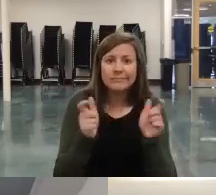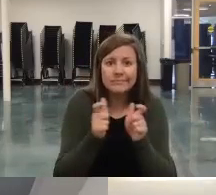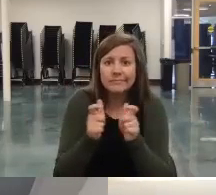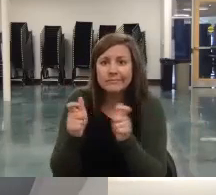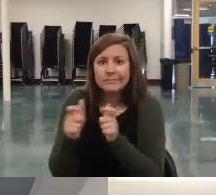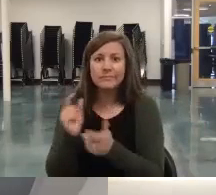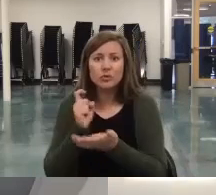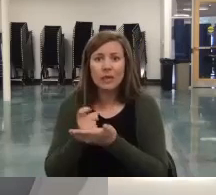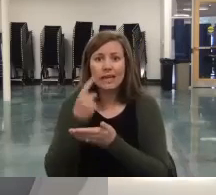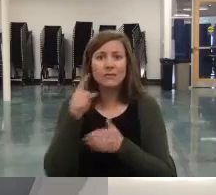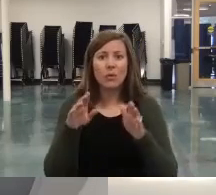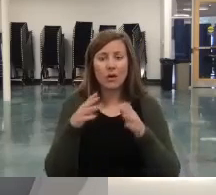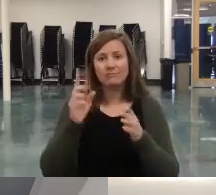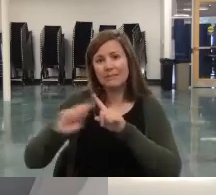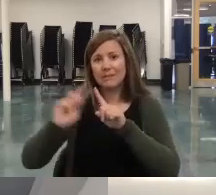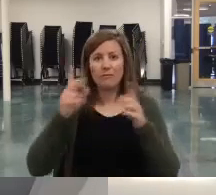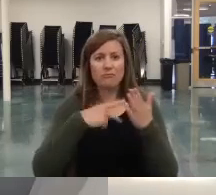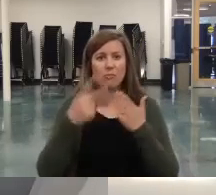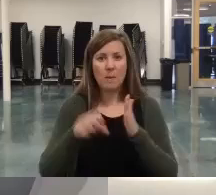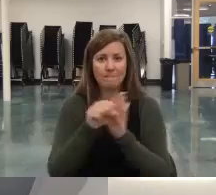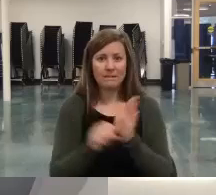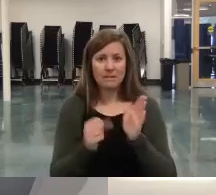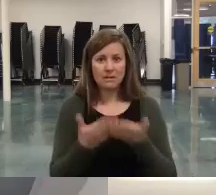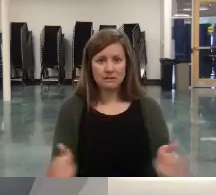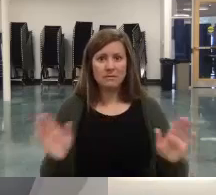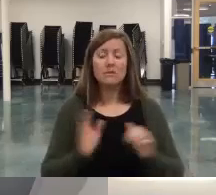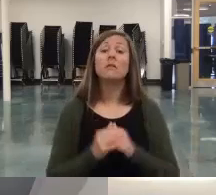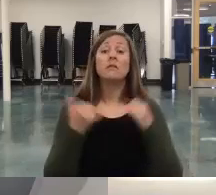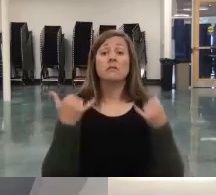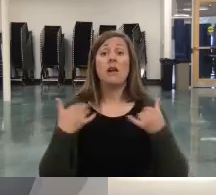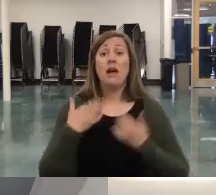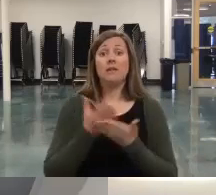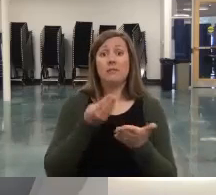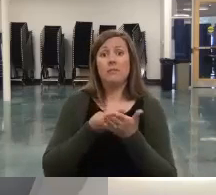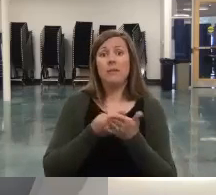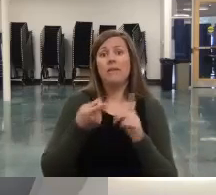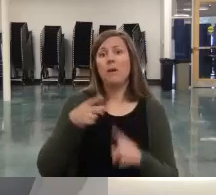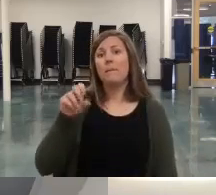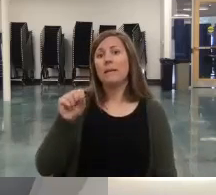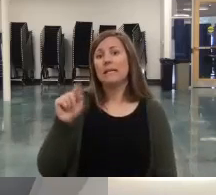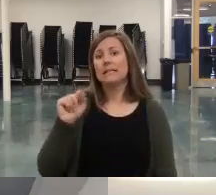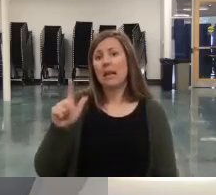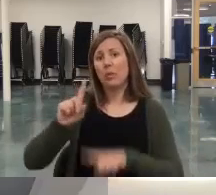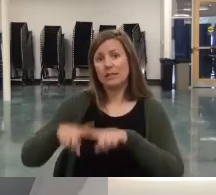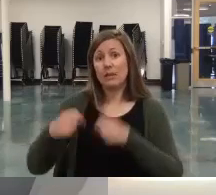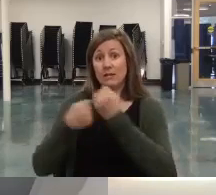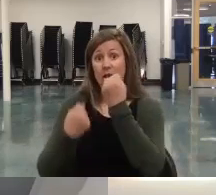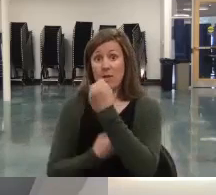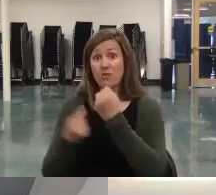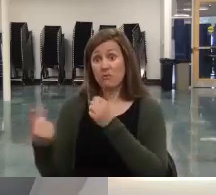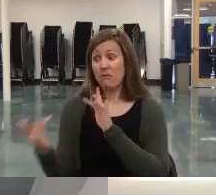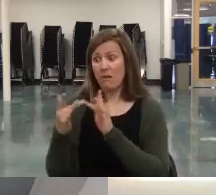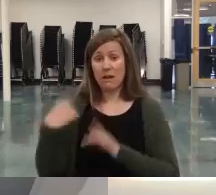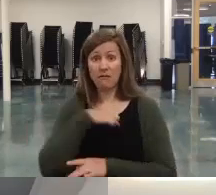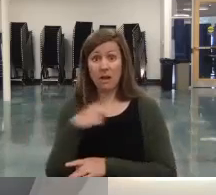the state. We're currently pushing out some funding from a St. Louis-based foundation who contacted us and wanted